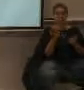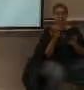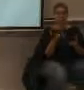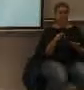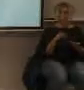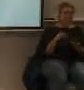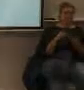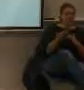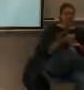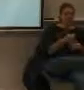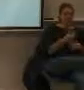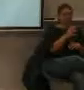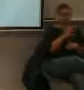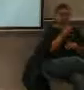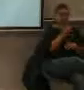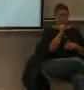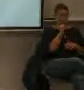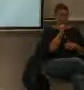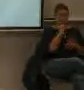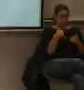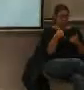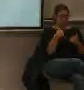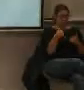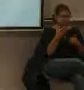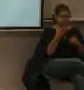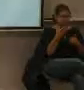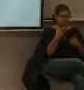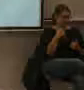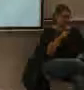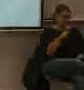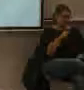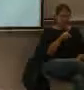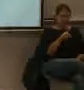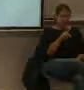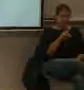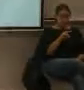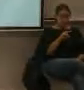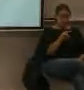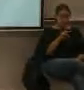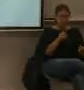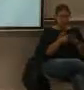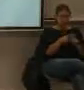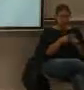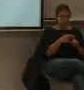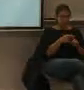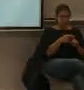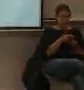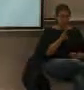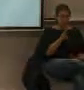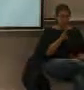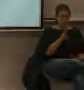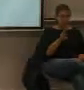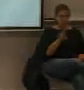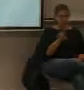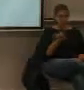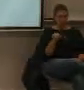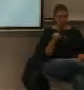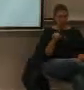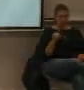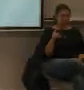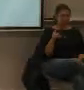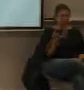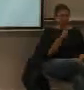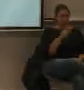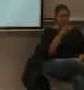Death of heat-intolerant species. We know we have salmonids versus bass and charcots, and a lot of them are warm